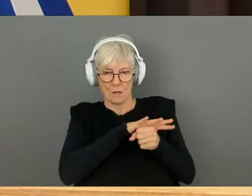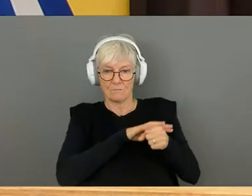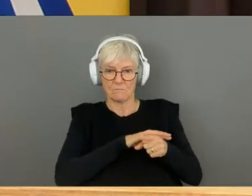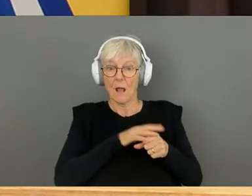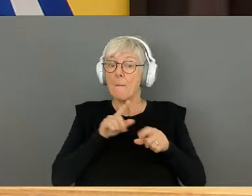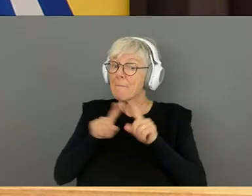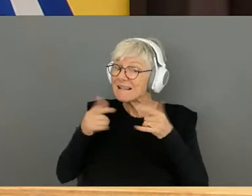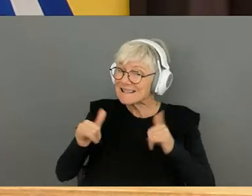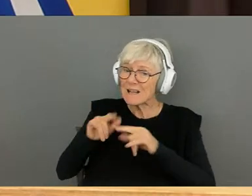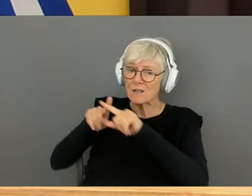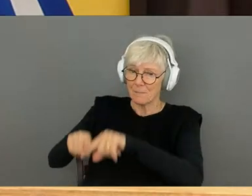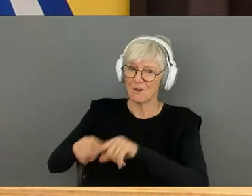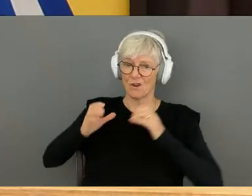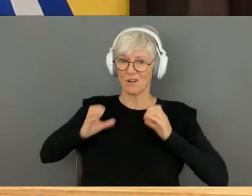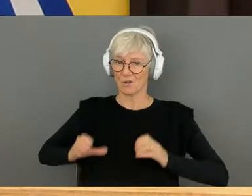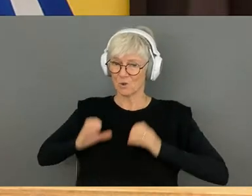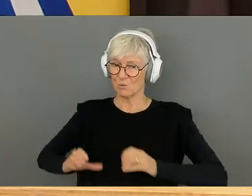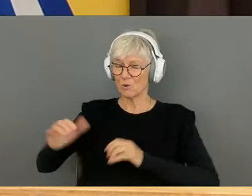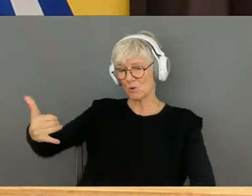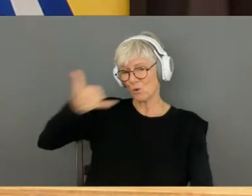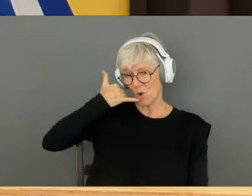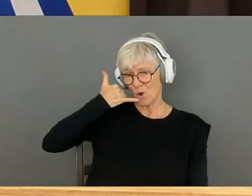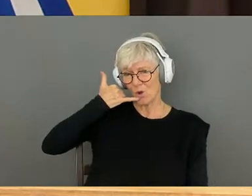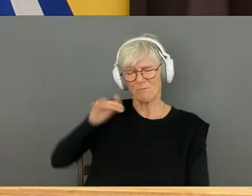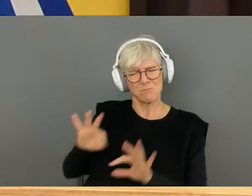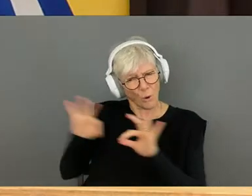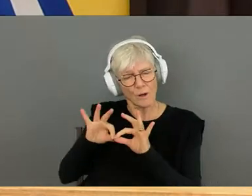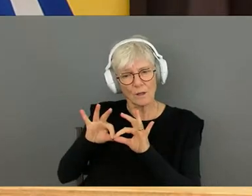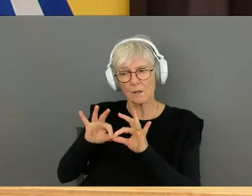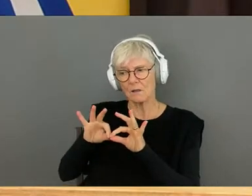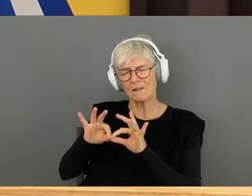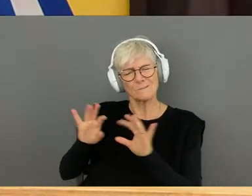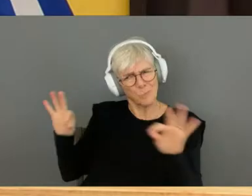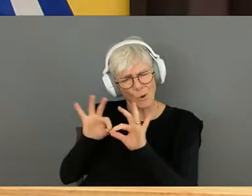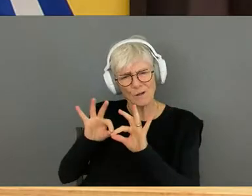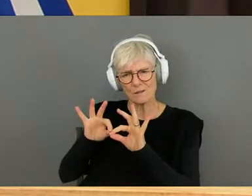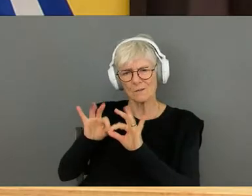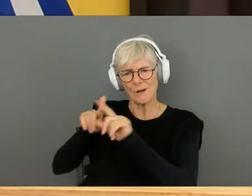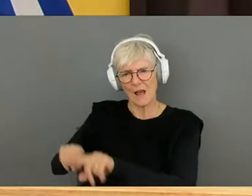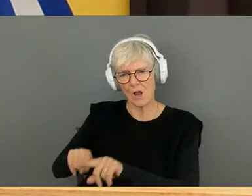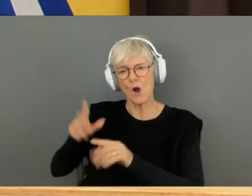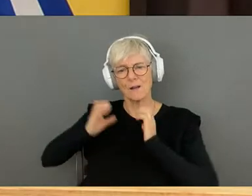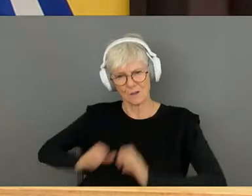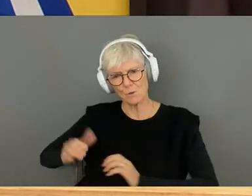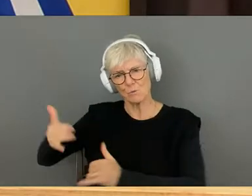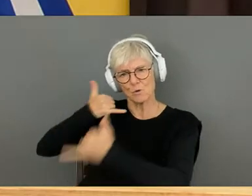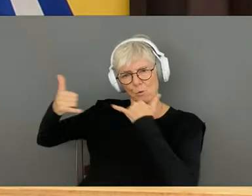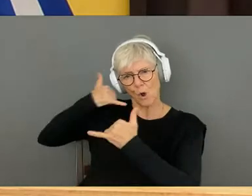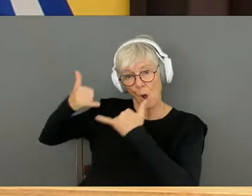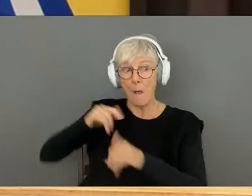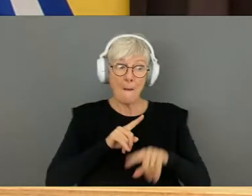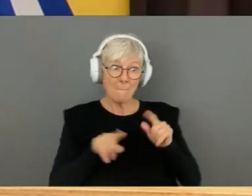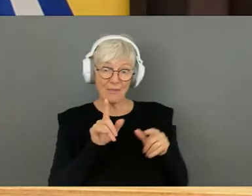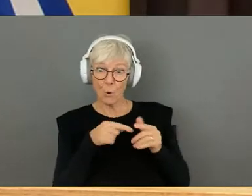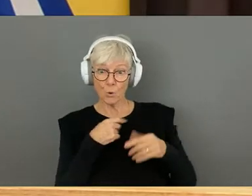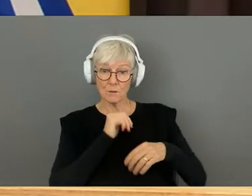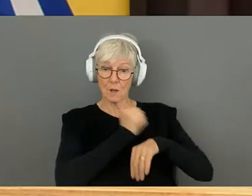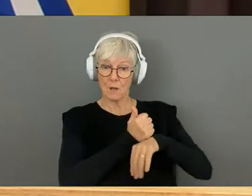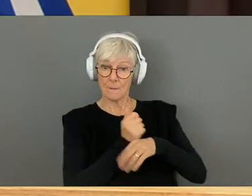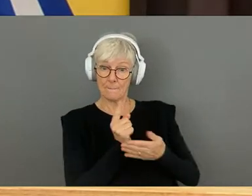will be able to have that information fed to us, which will actually help in, you know, quick identifying those outages